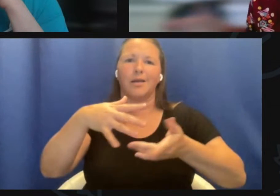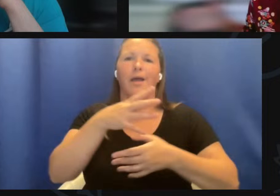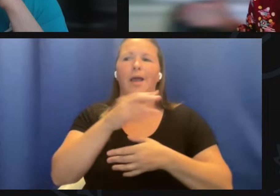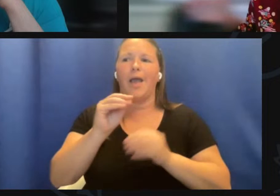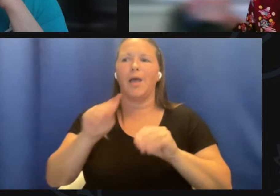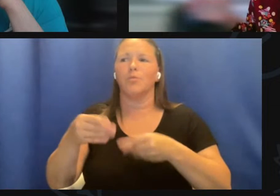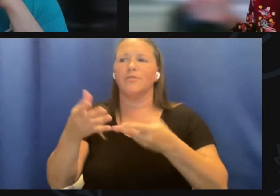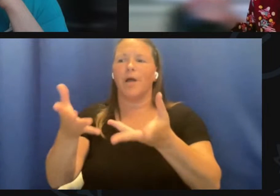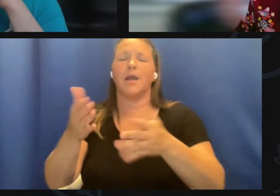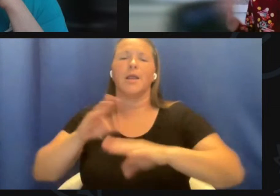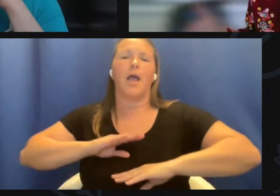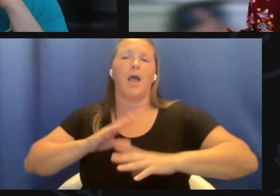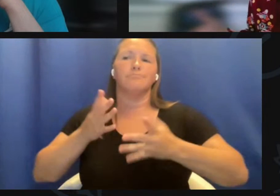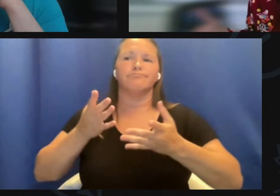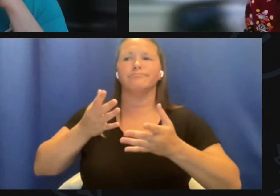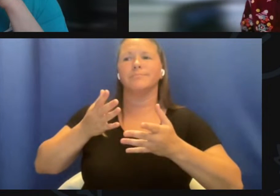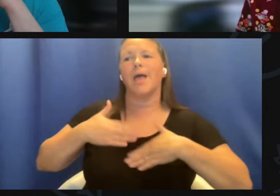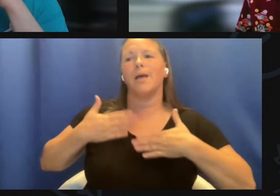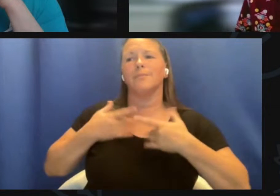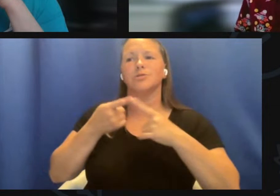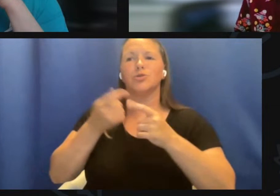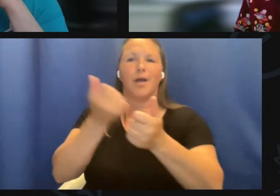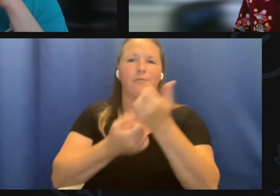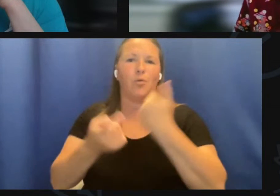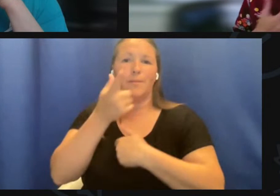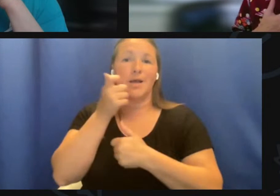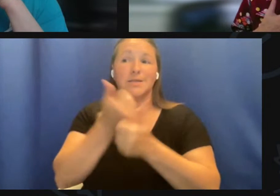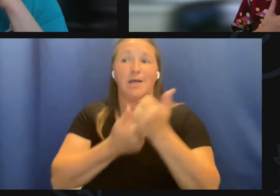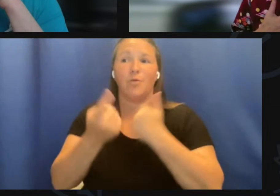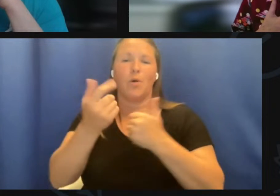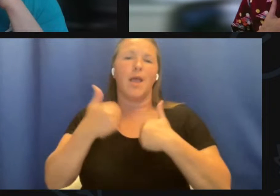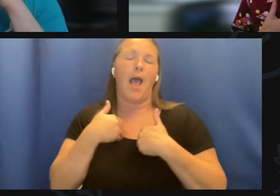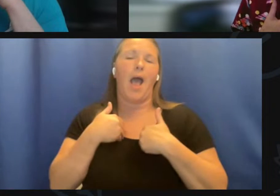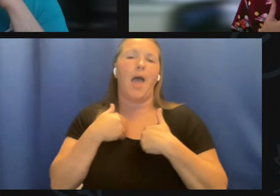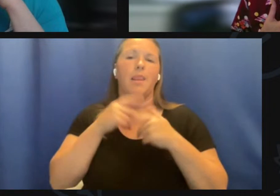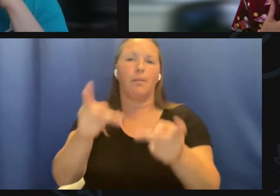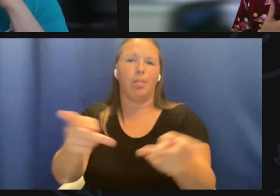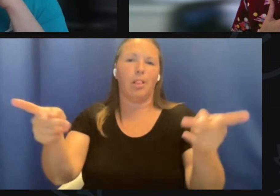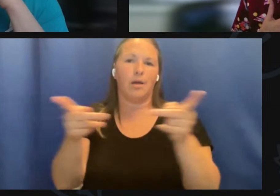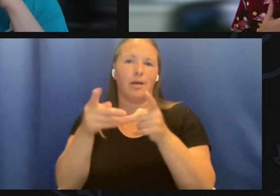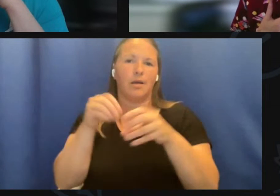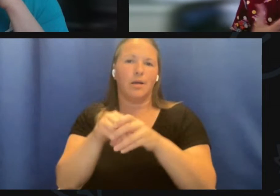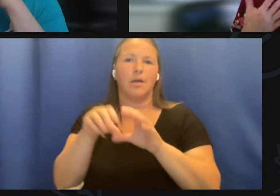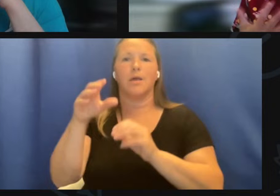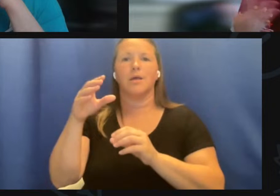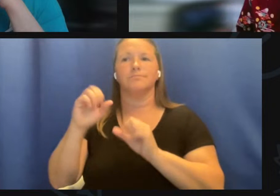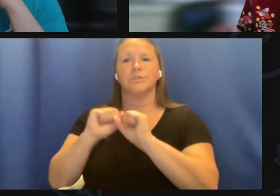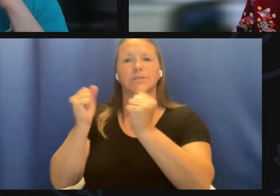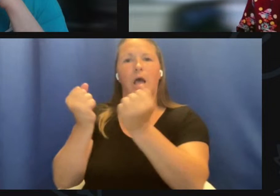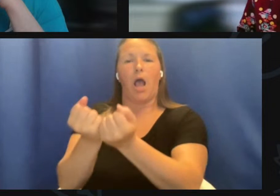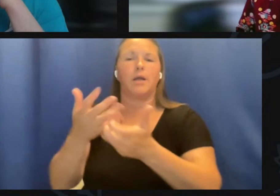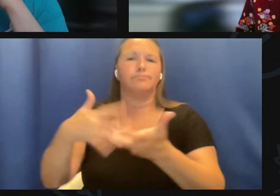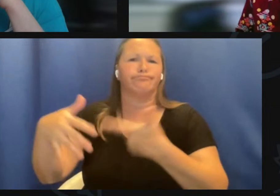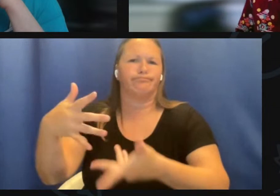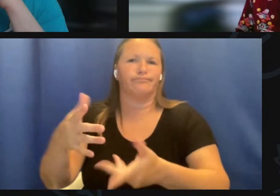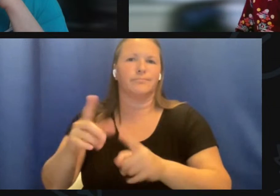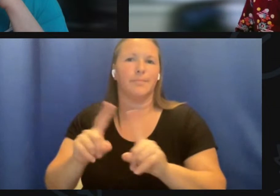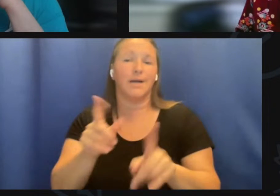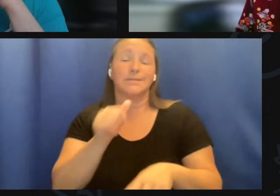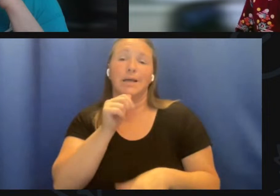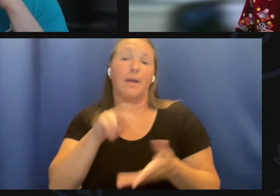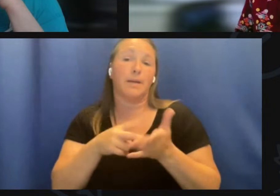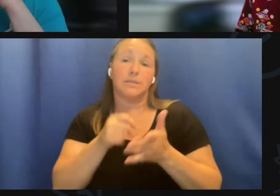society, which is also ironic. But no, I have yet, it doesn't mean it doesn't survive, but I myself have not run across